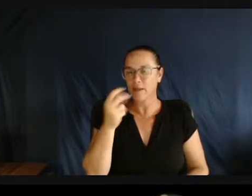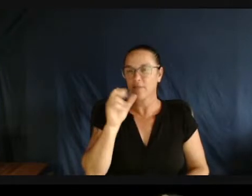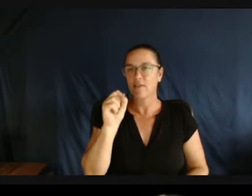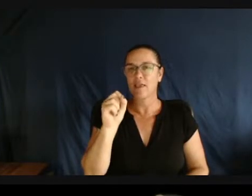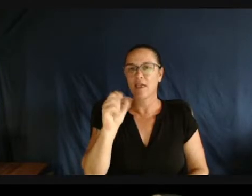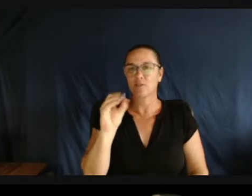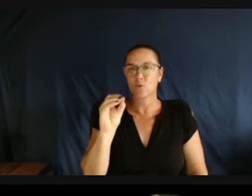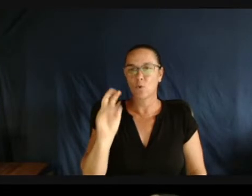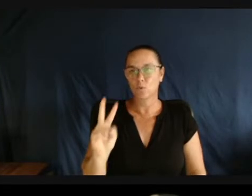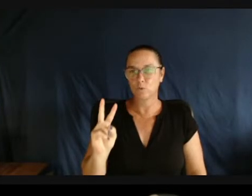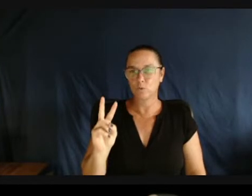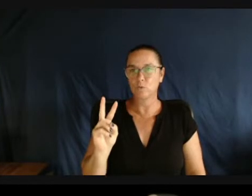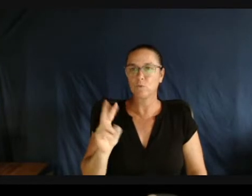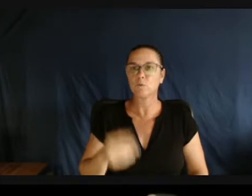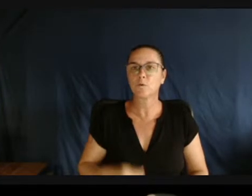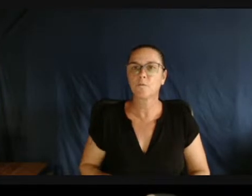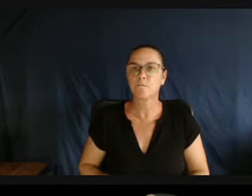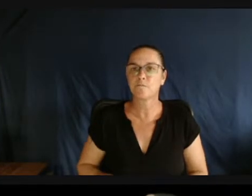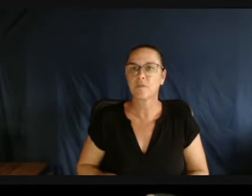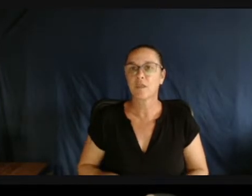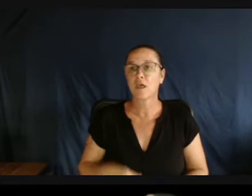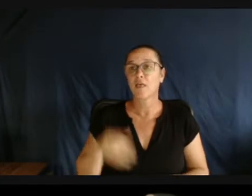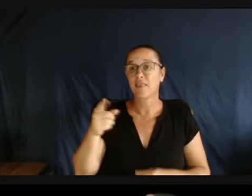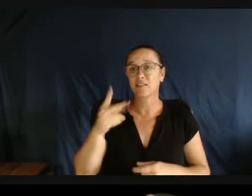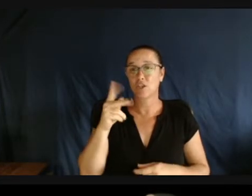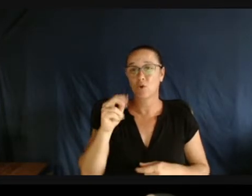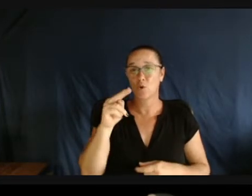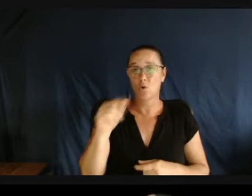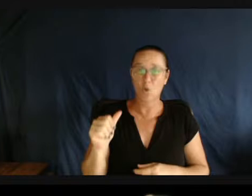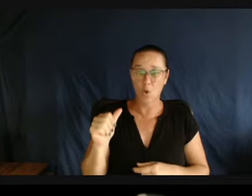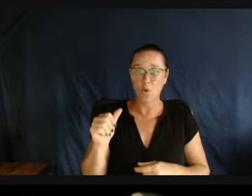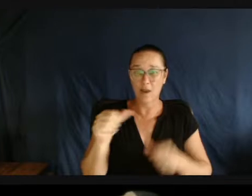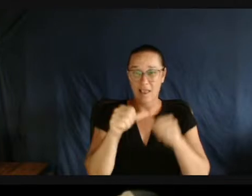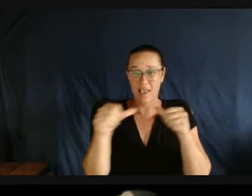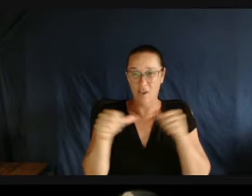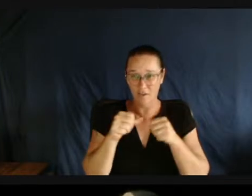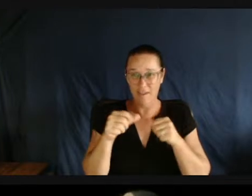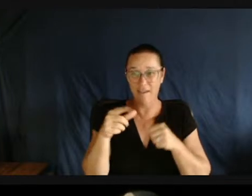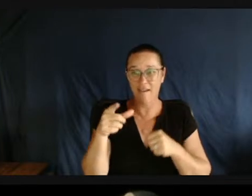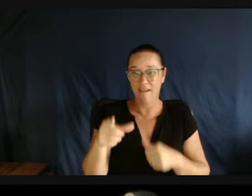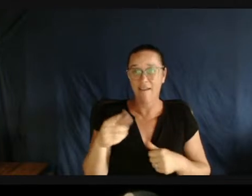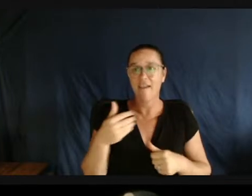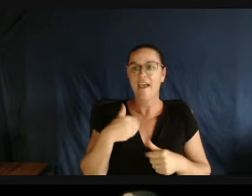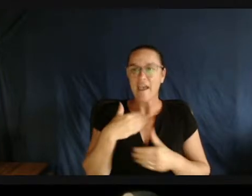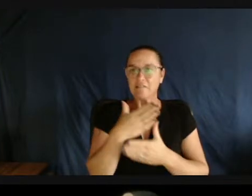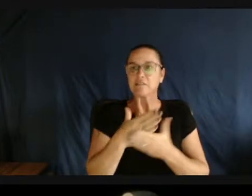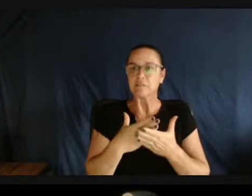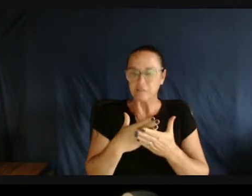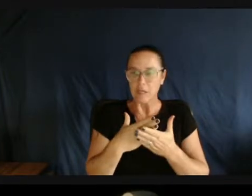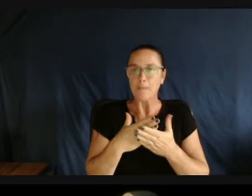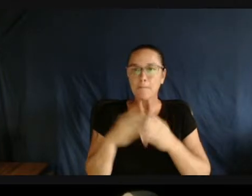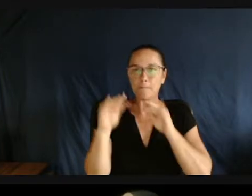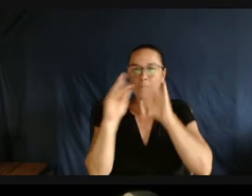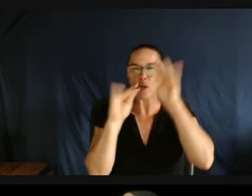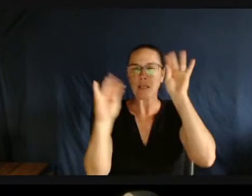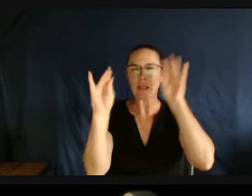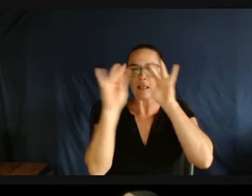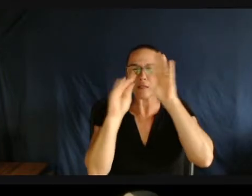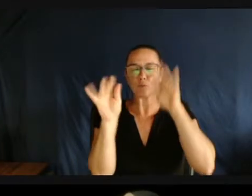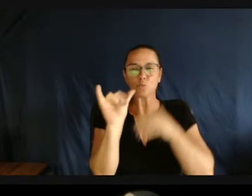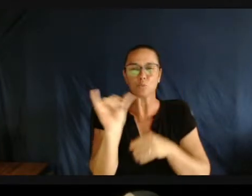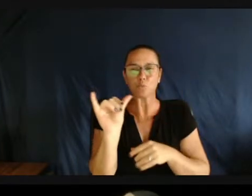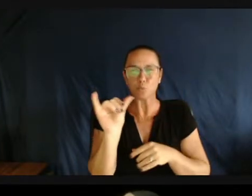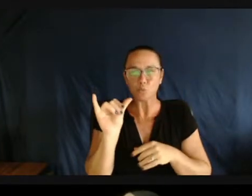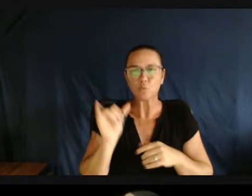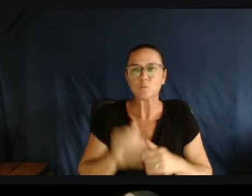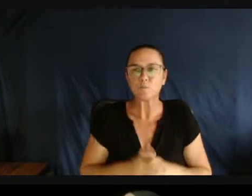and over at look at this on the Kona side, Kaloko Honokohau, we're starting to get some particulate matter coming in as well there. So this is interesting to see this